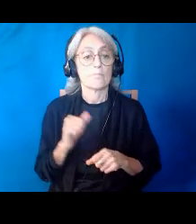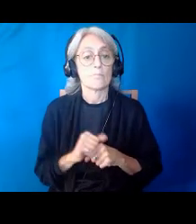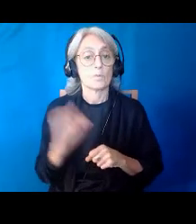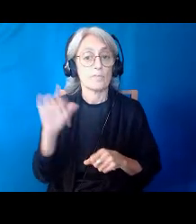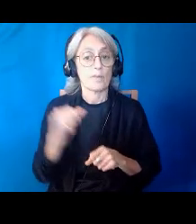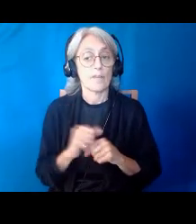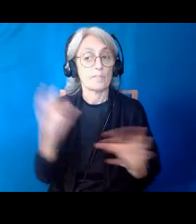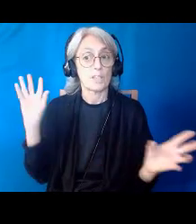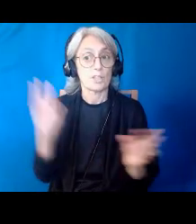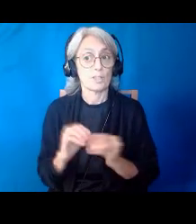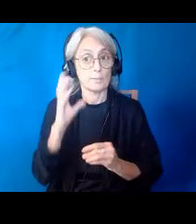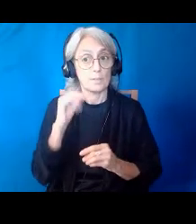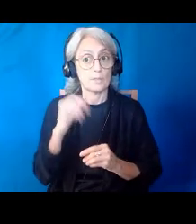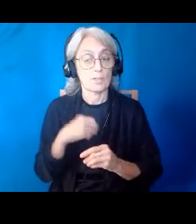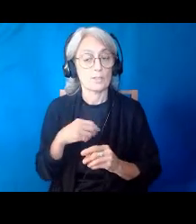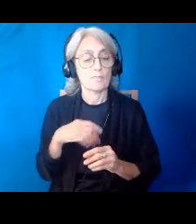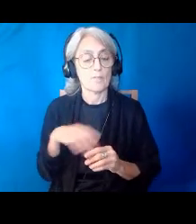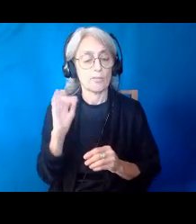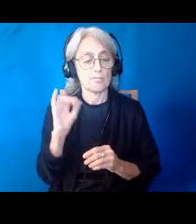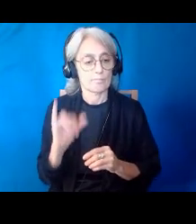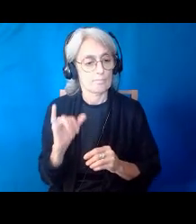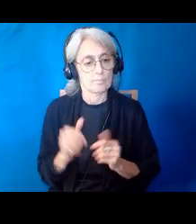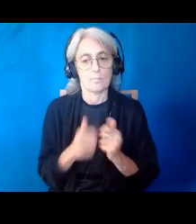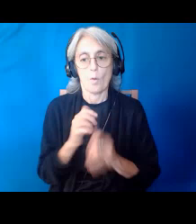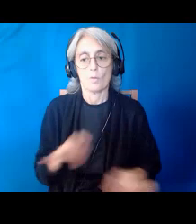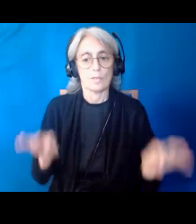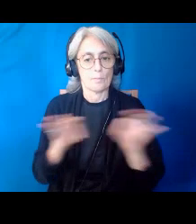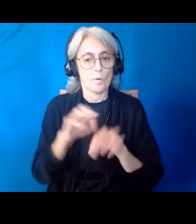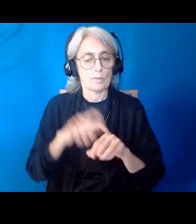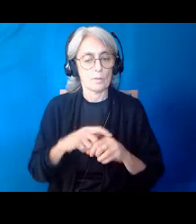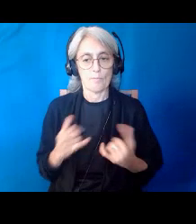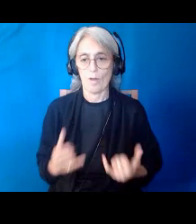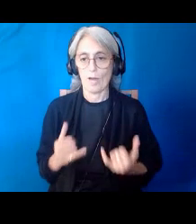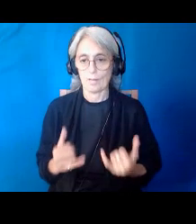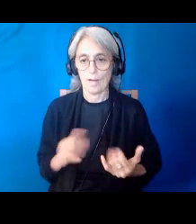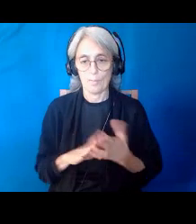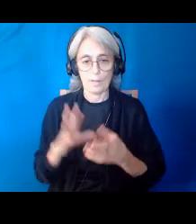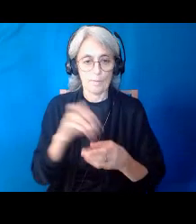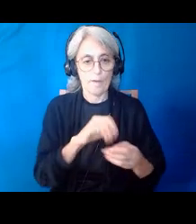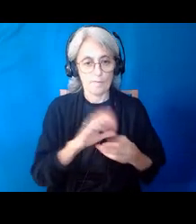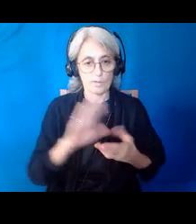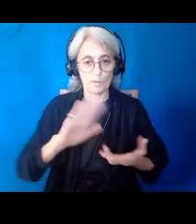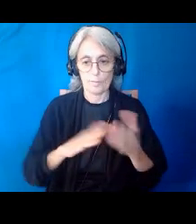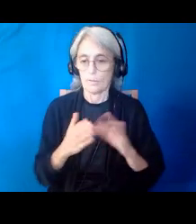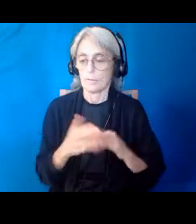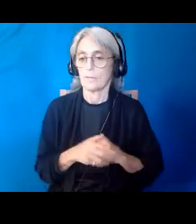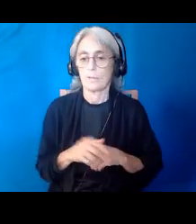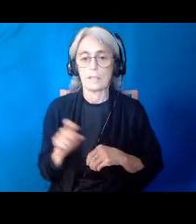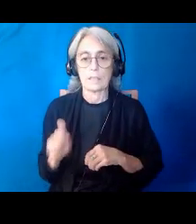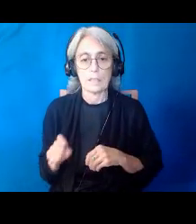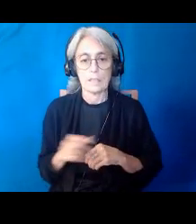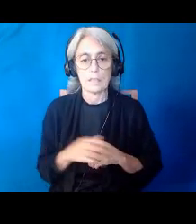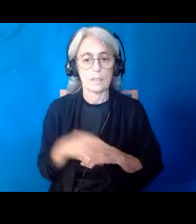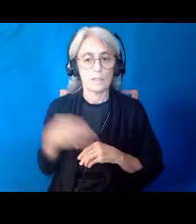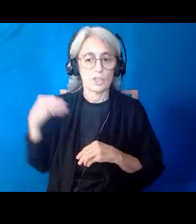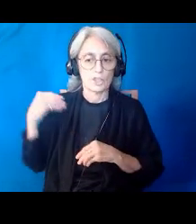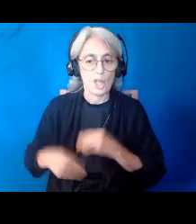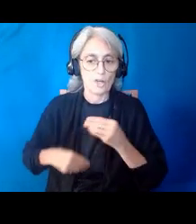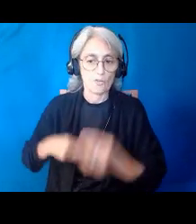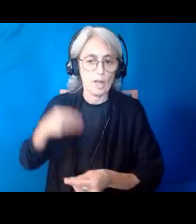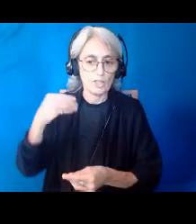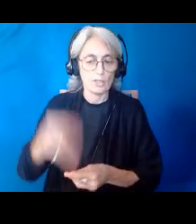not a more important time than now to be actively engaged in your communities, to talk about the need, the generational impact